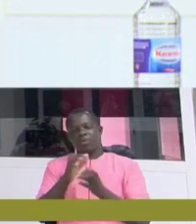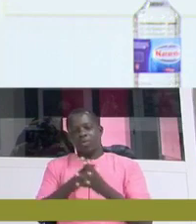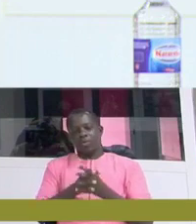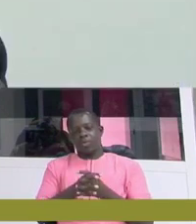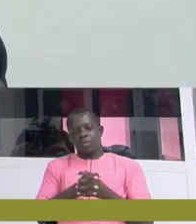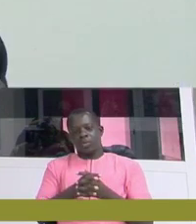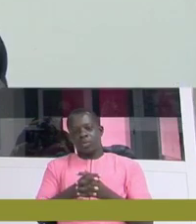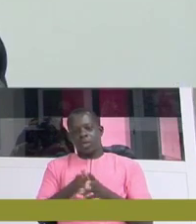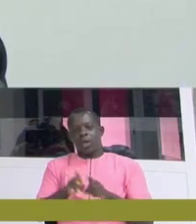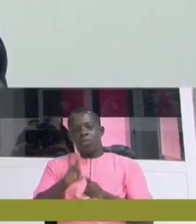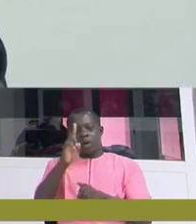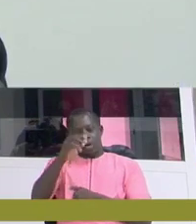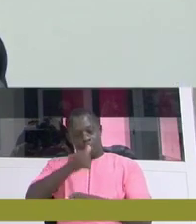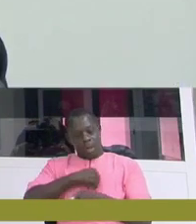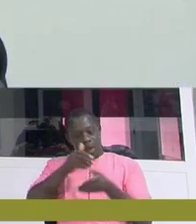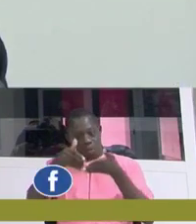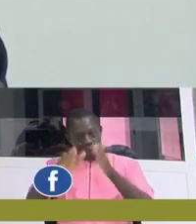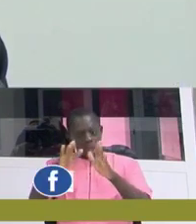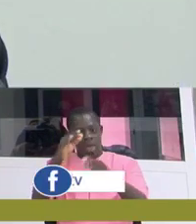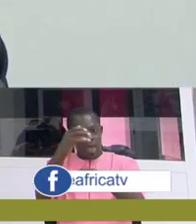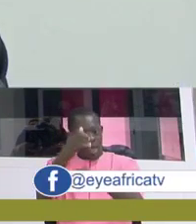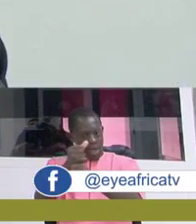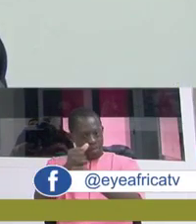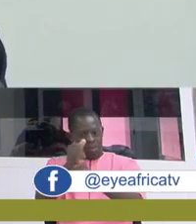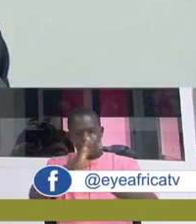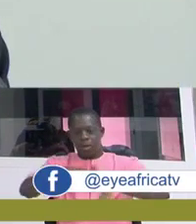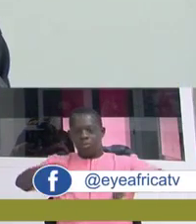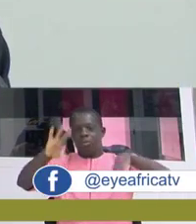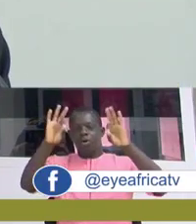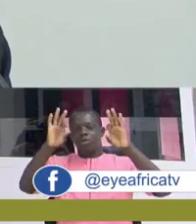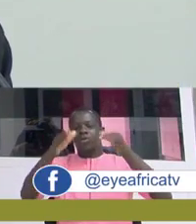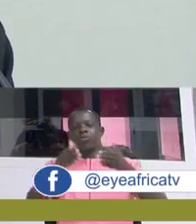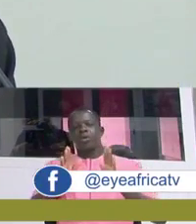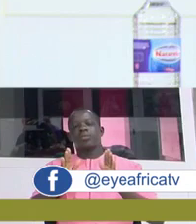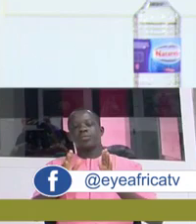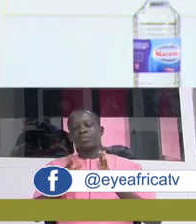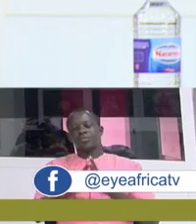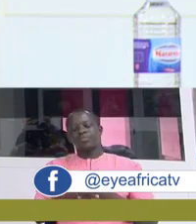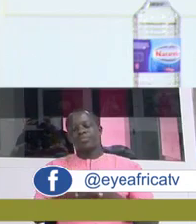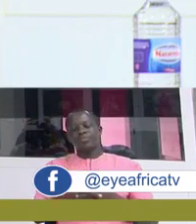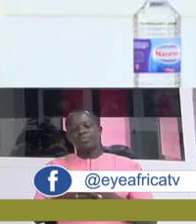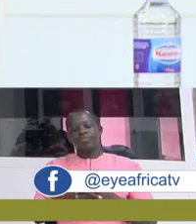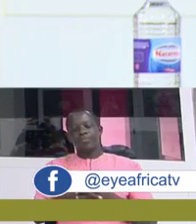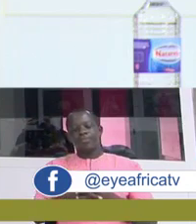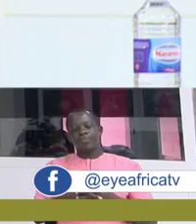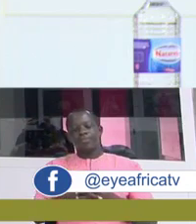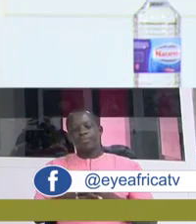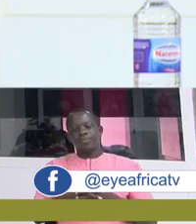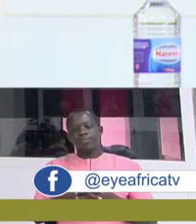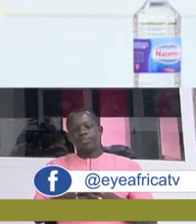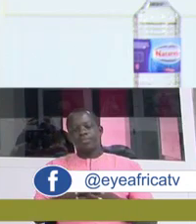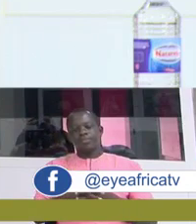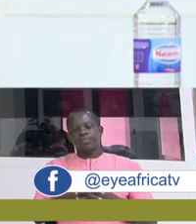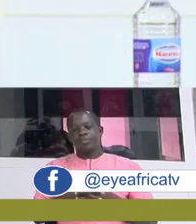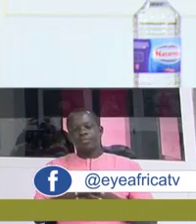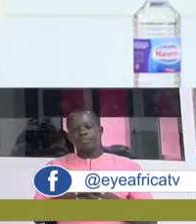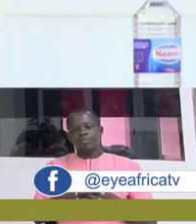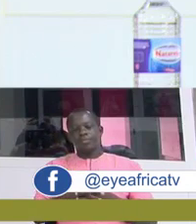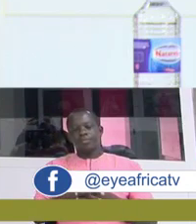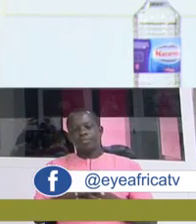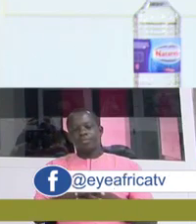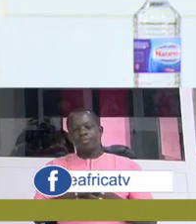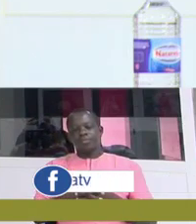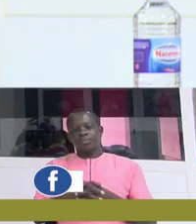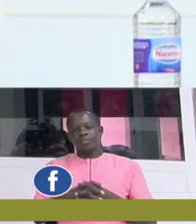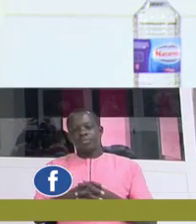barintela makoiro mu jama wala. But he said to me, my only assistance is in the mosque. Konya ya jamme purka ya jamme nyin ko